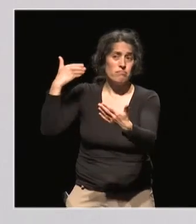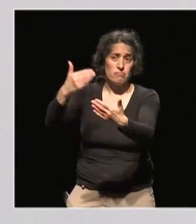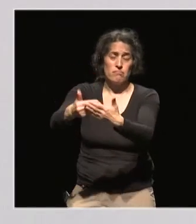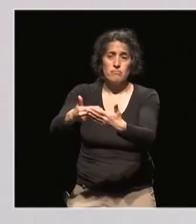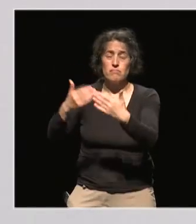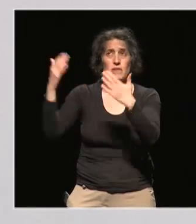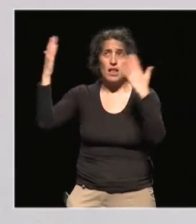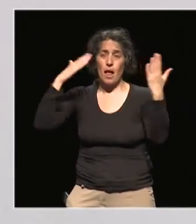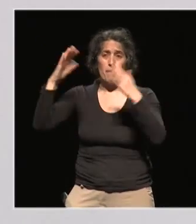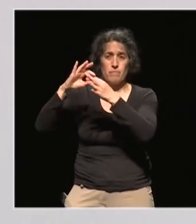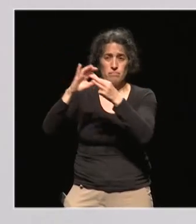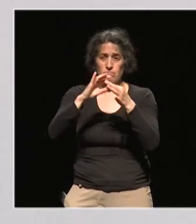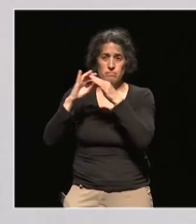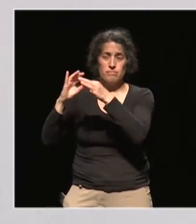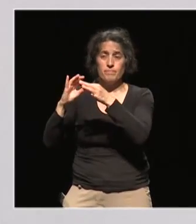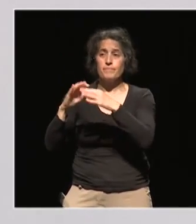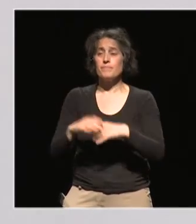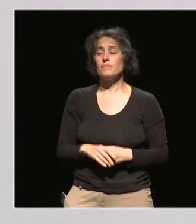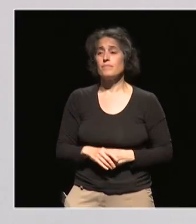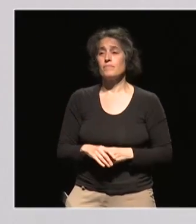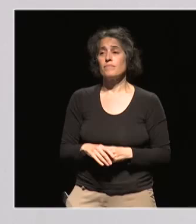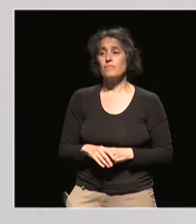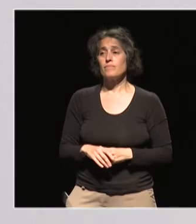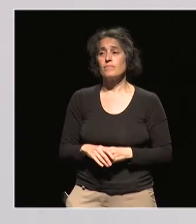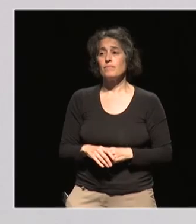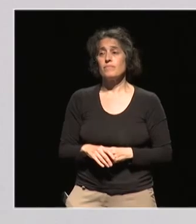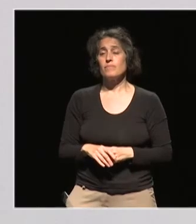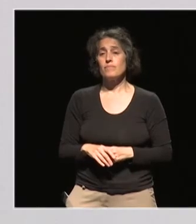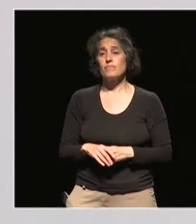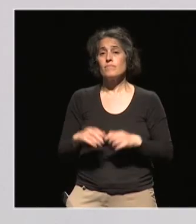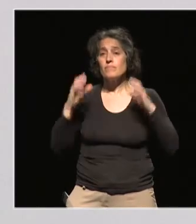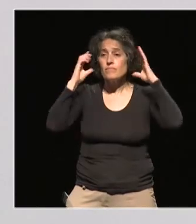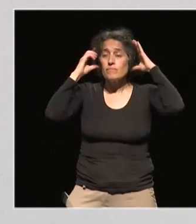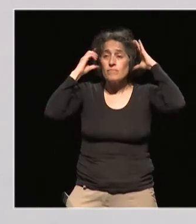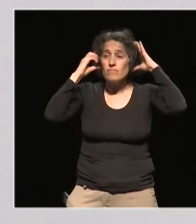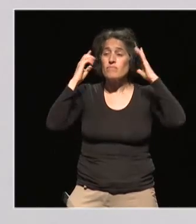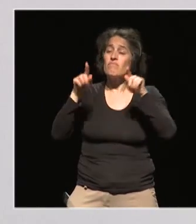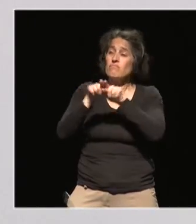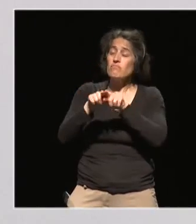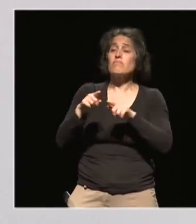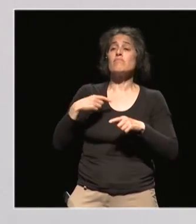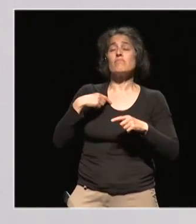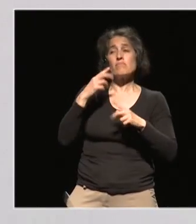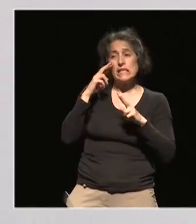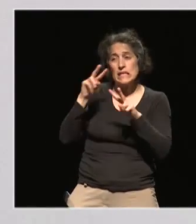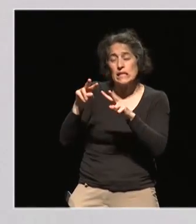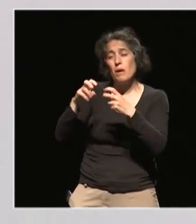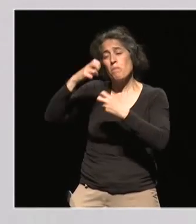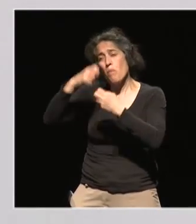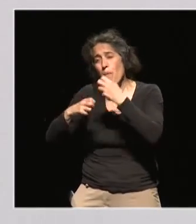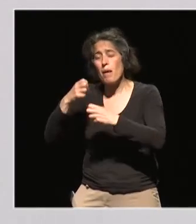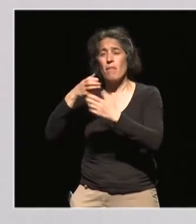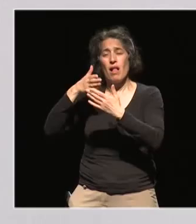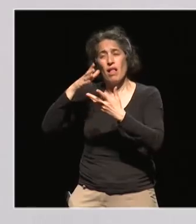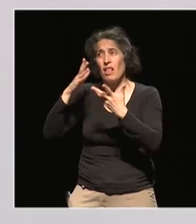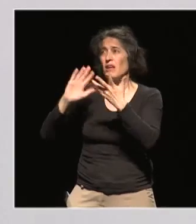we have to see internally to ourselves. Not only we have these problems, but we have to look also the